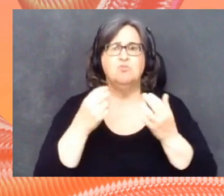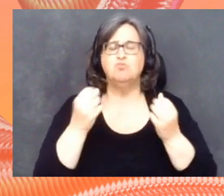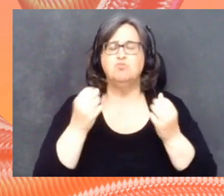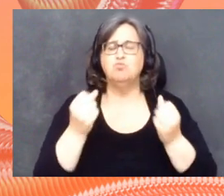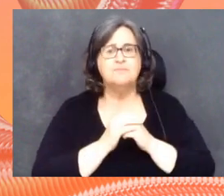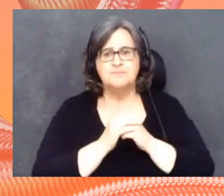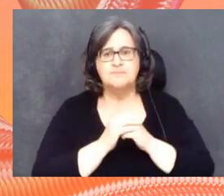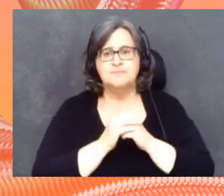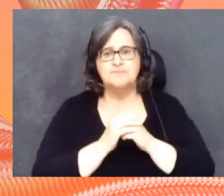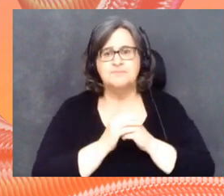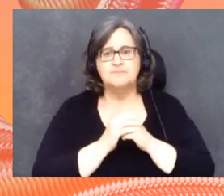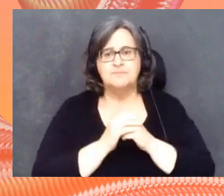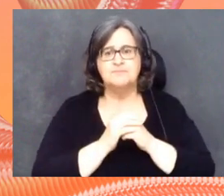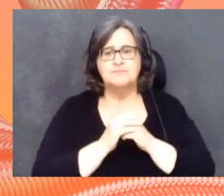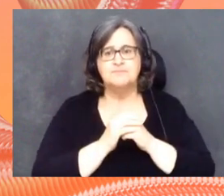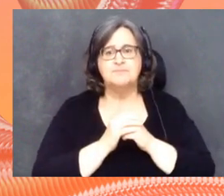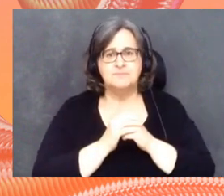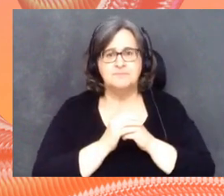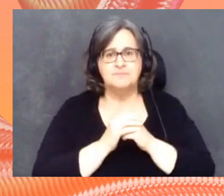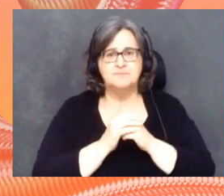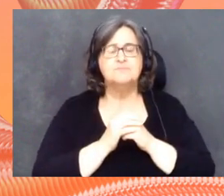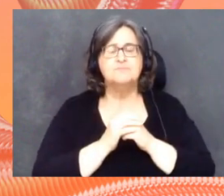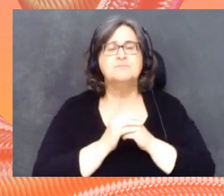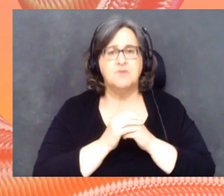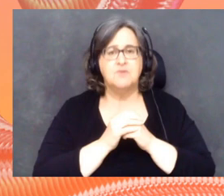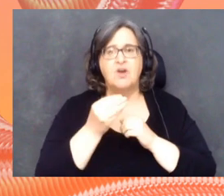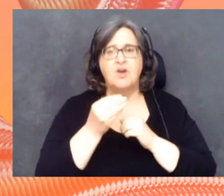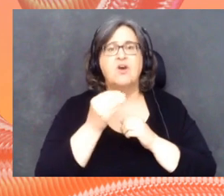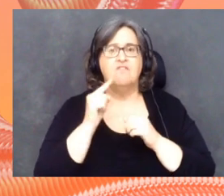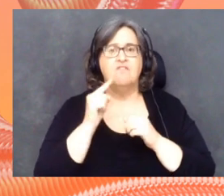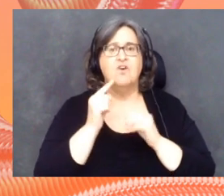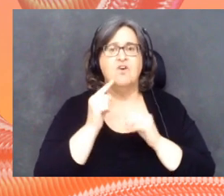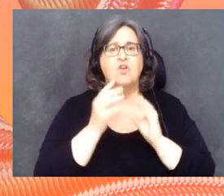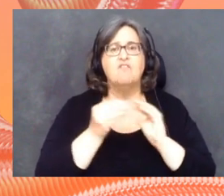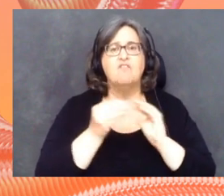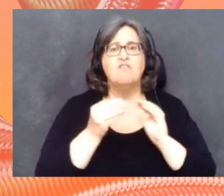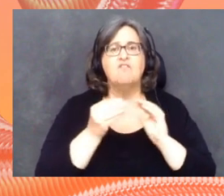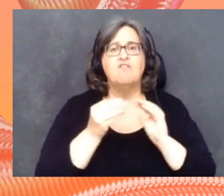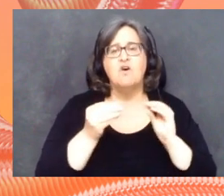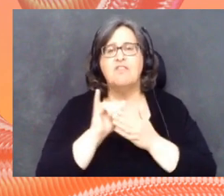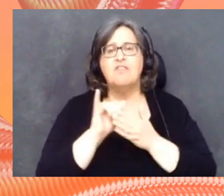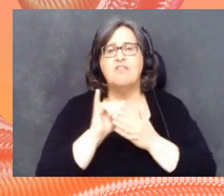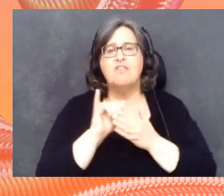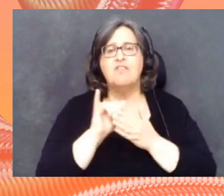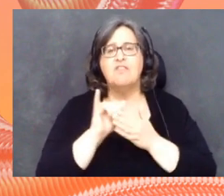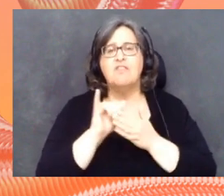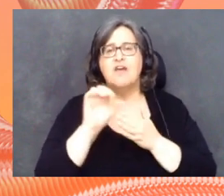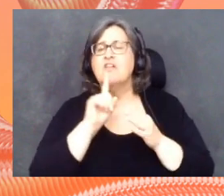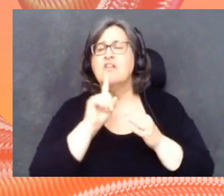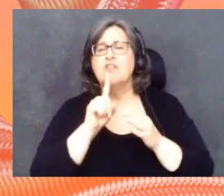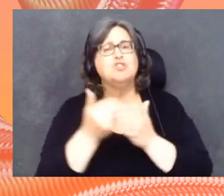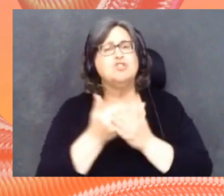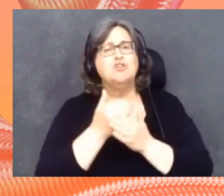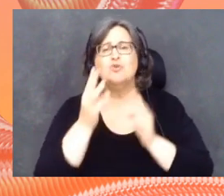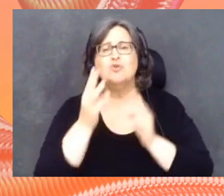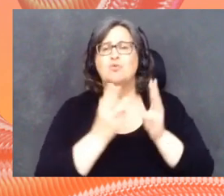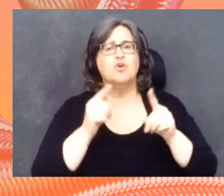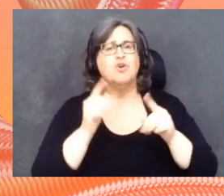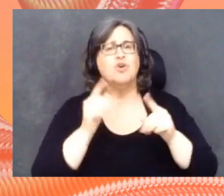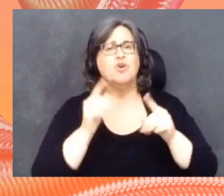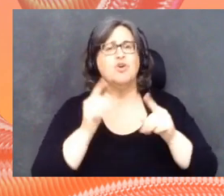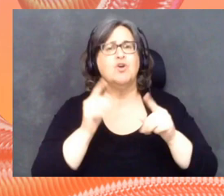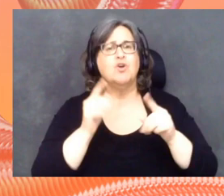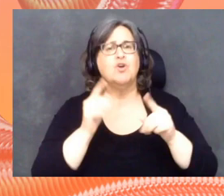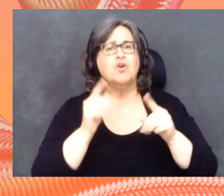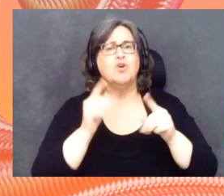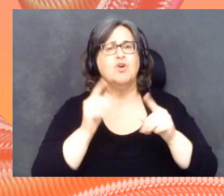you know, Toshi Regan writes for the parable of the sower opera, there's a new world coming. Everything going to be turning over. Where